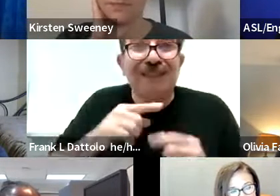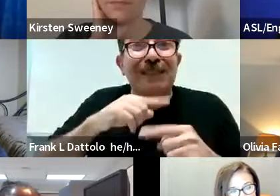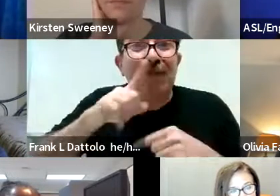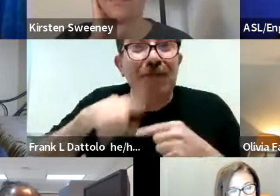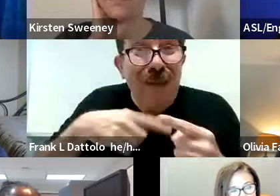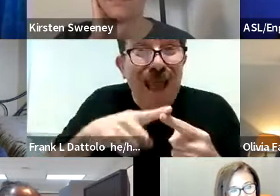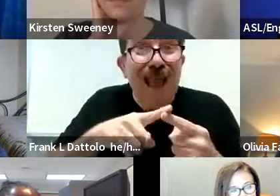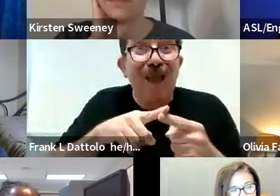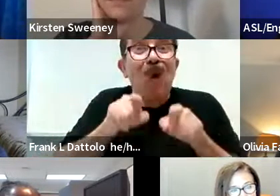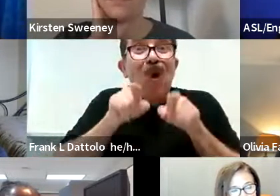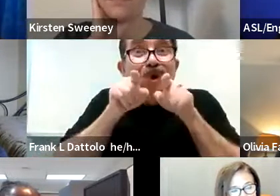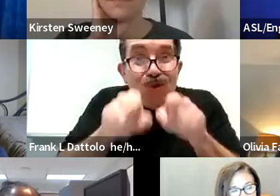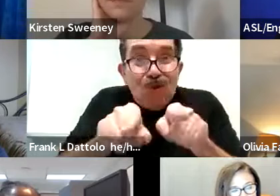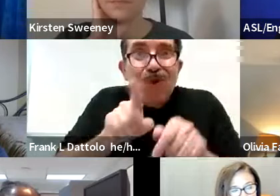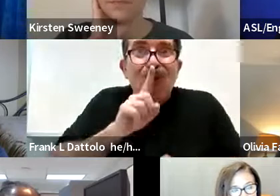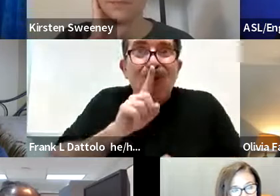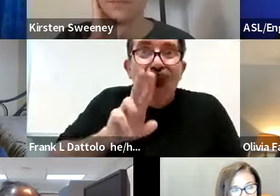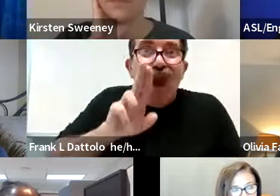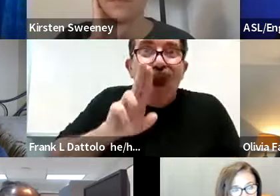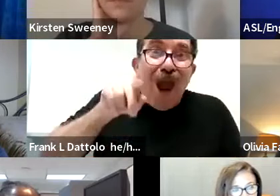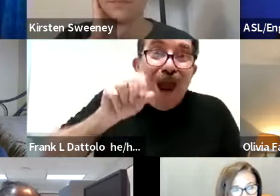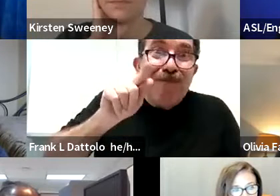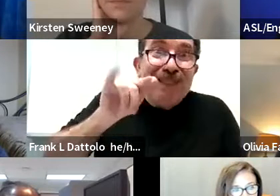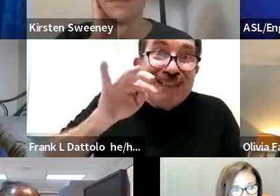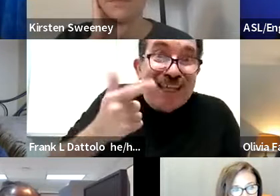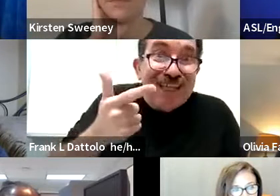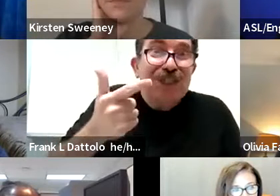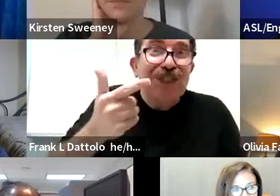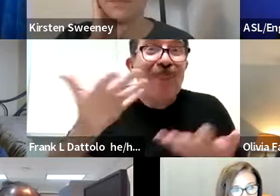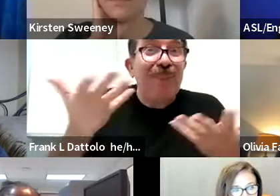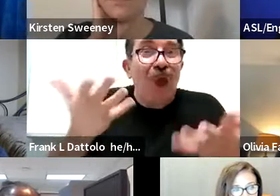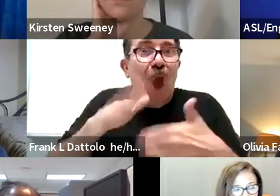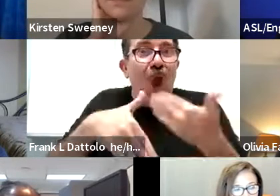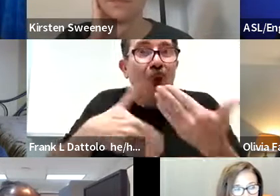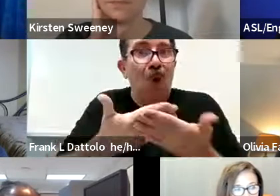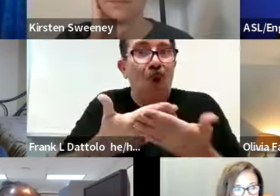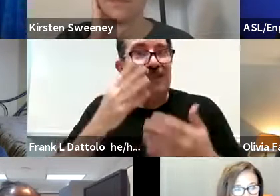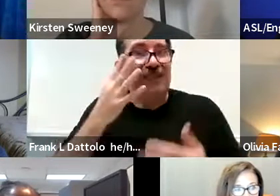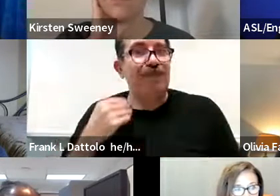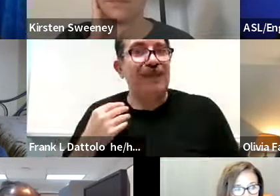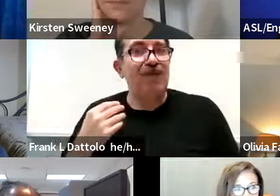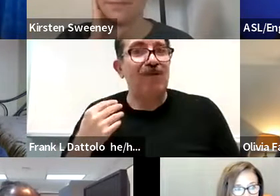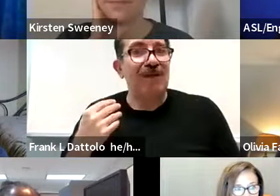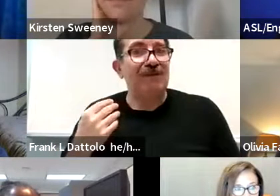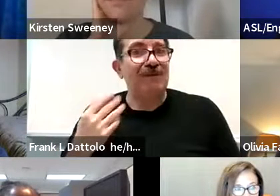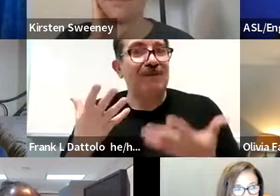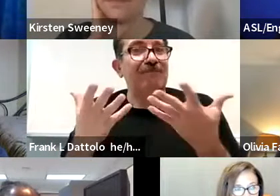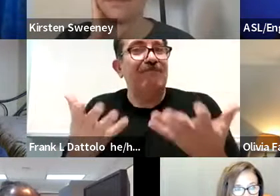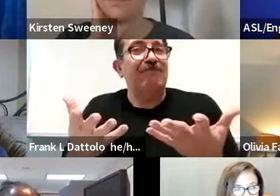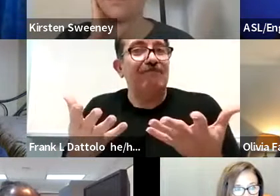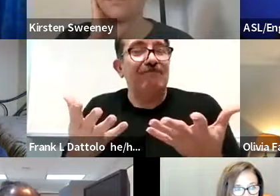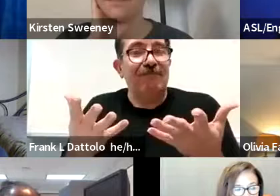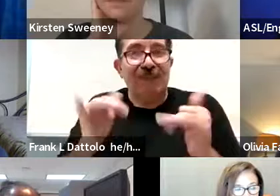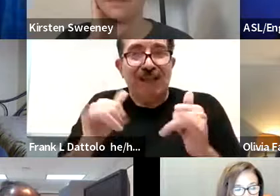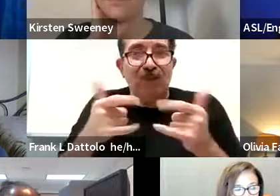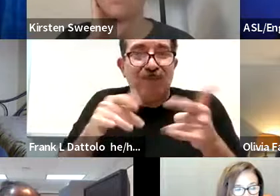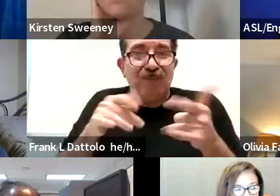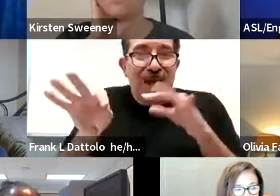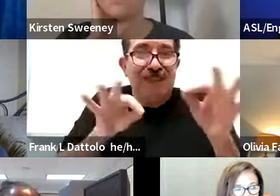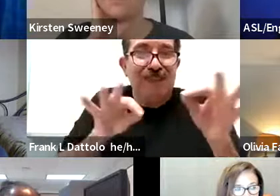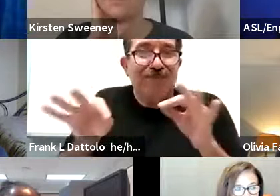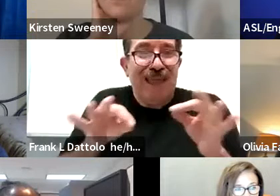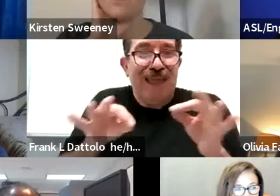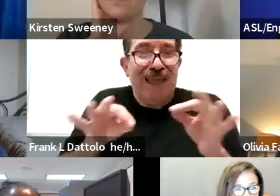the captions, but about them upstaging the show at all. It's actually about the theater company upstaging